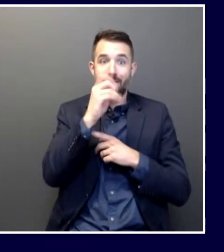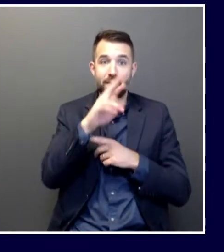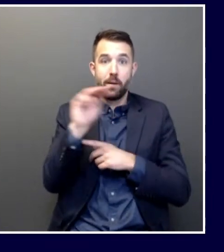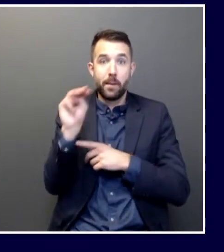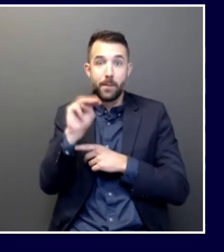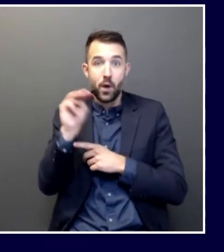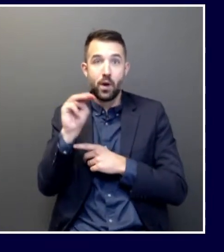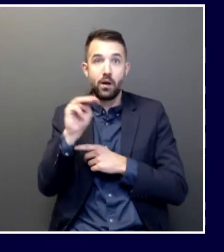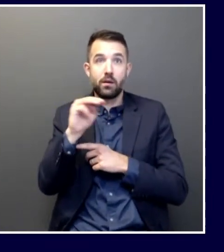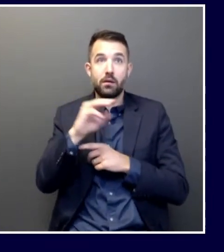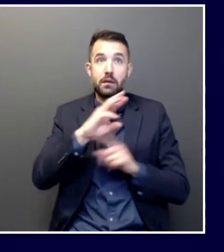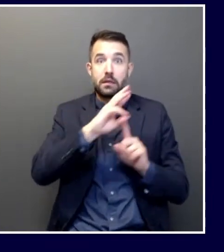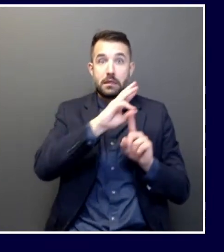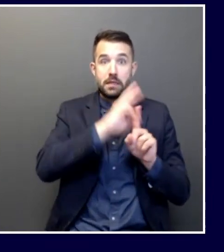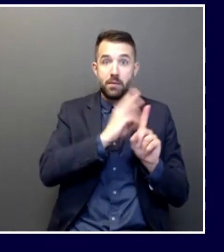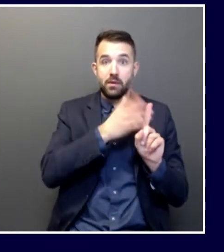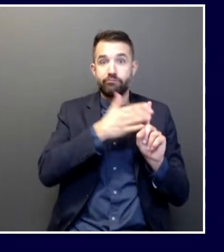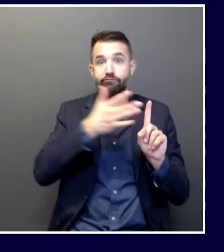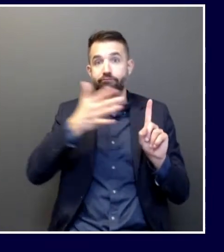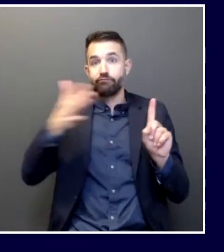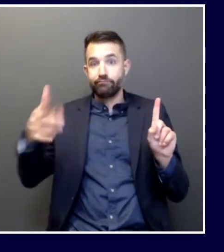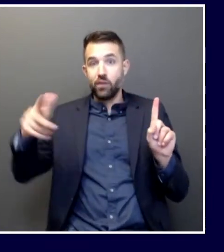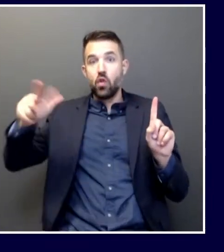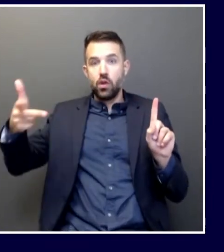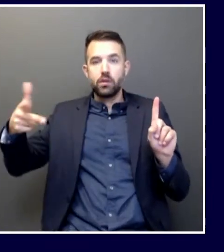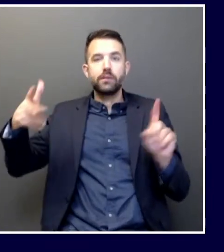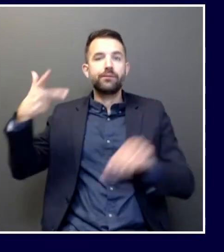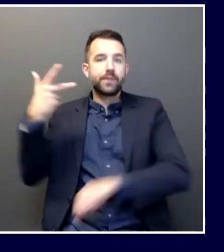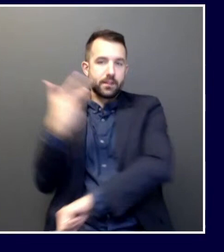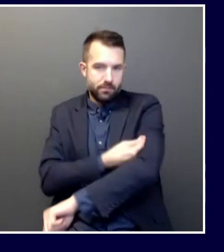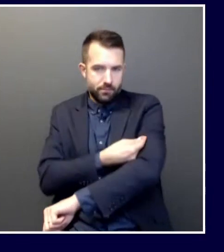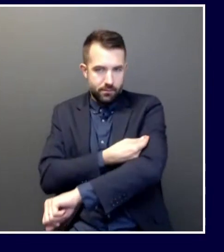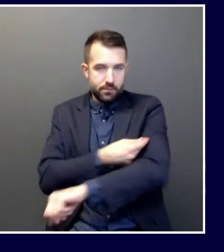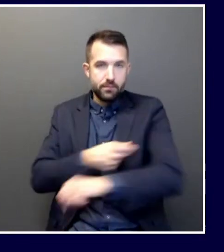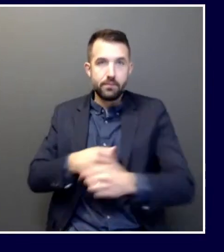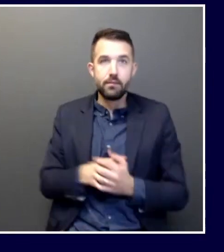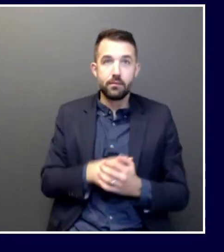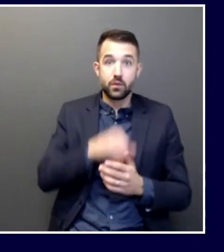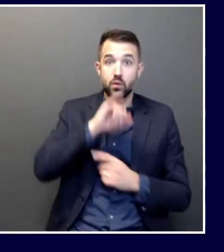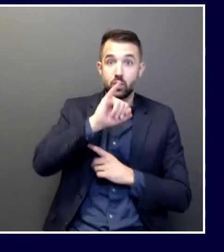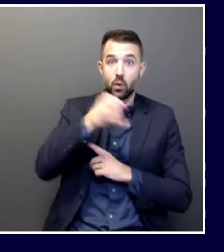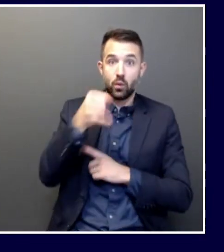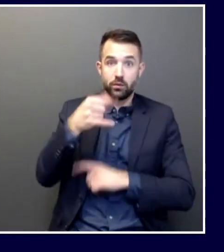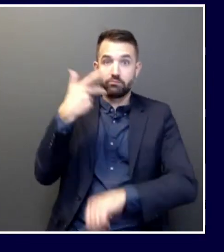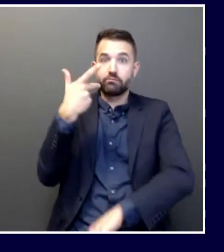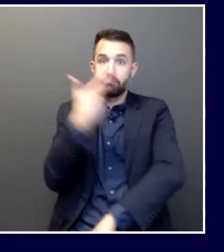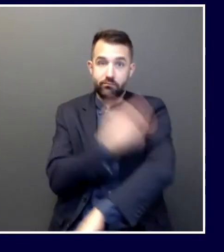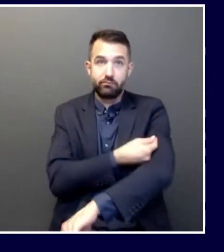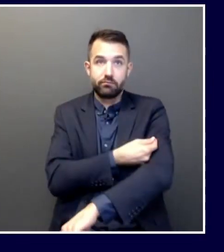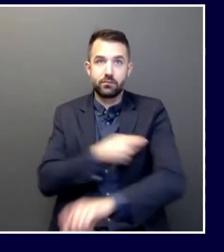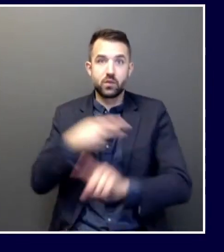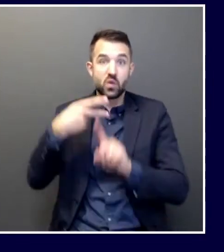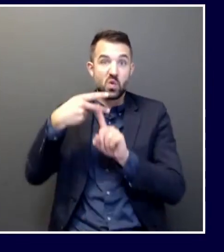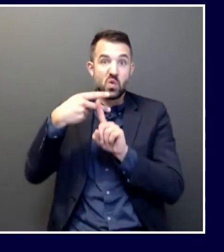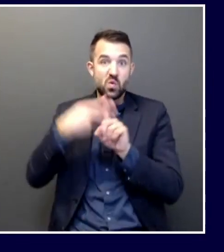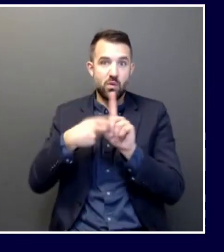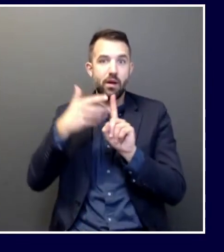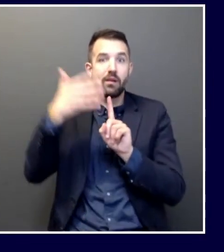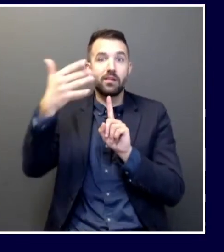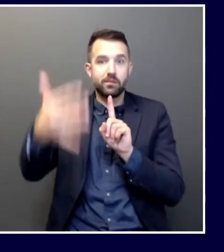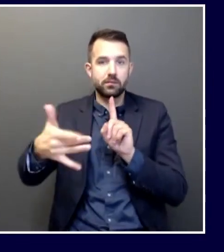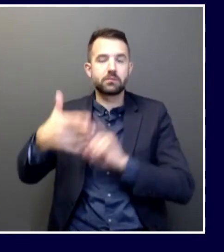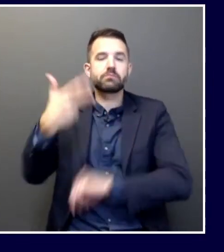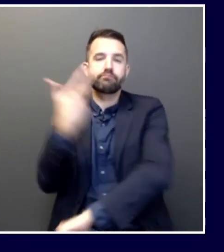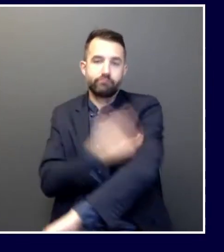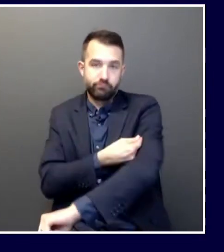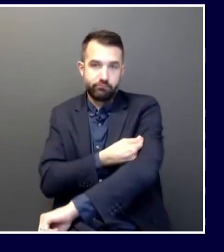if they got the J&J shot. Okay, and then my second question is really the definition of putting the cart before the horse, but I